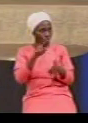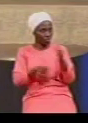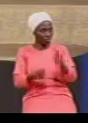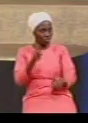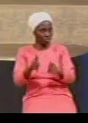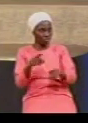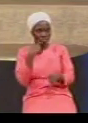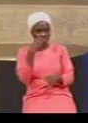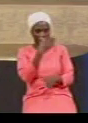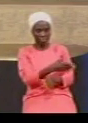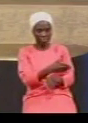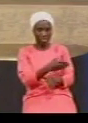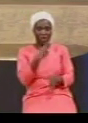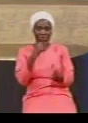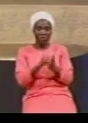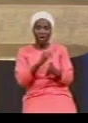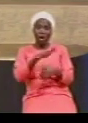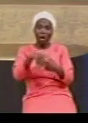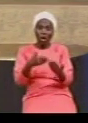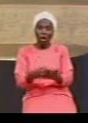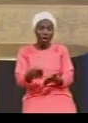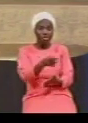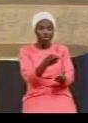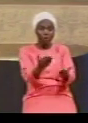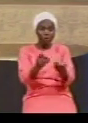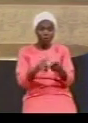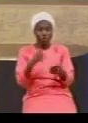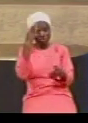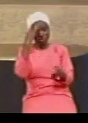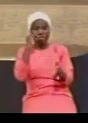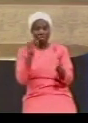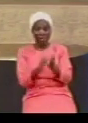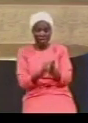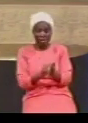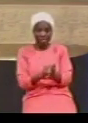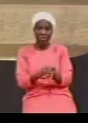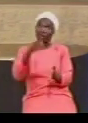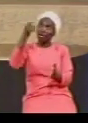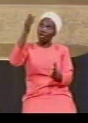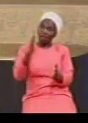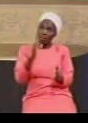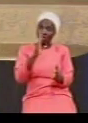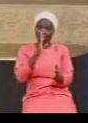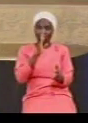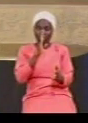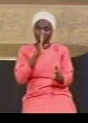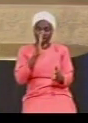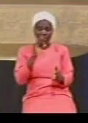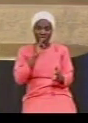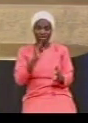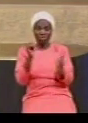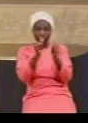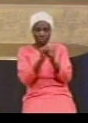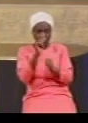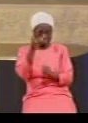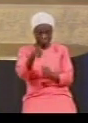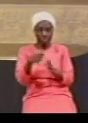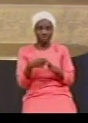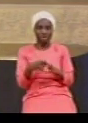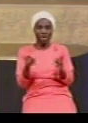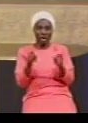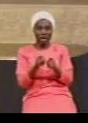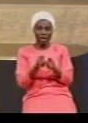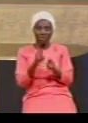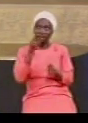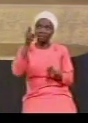we want to know is that God is with you as he was with Moses. And we're going to